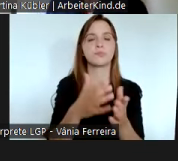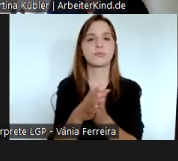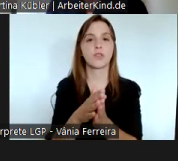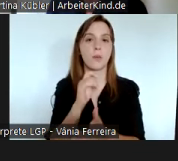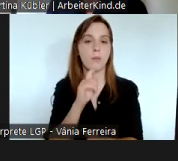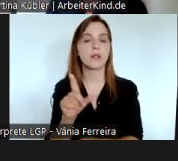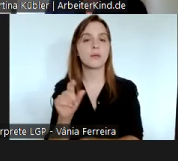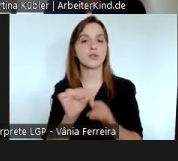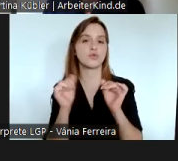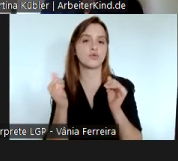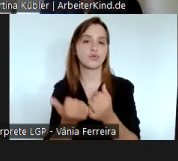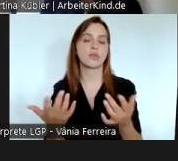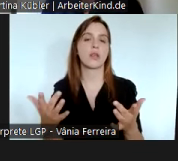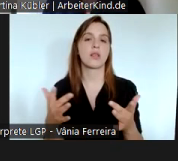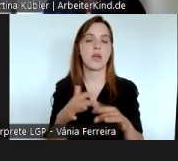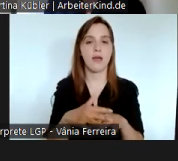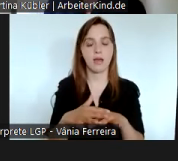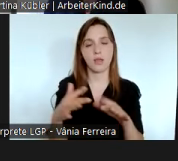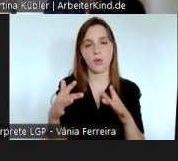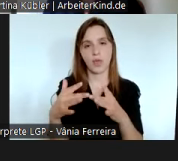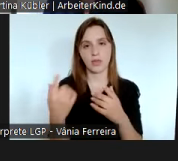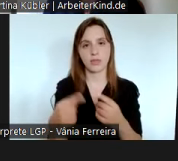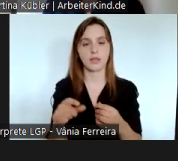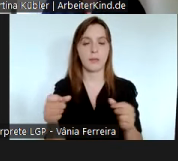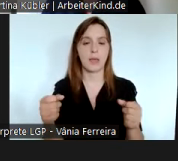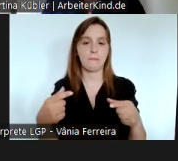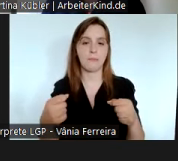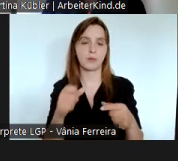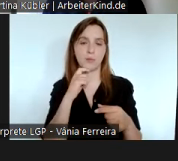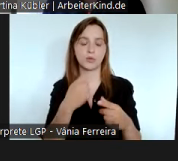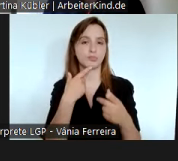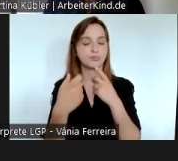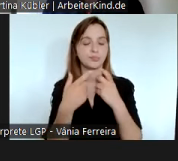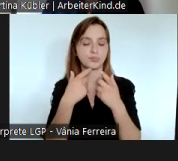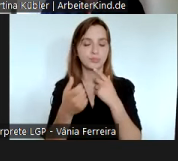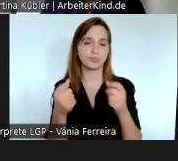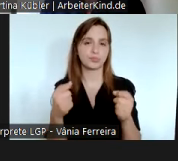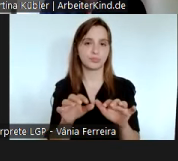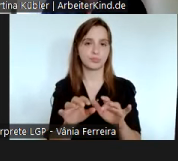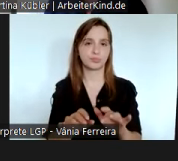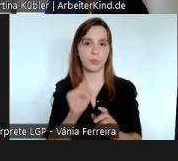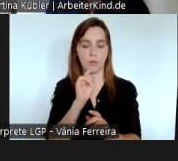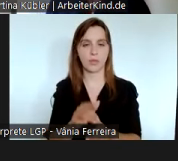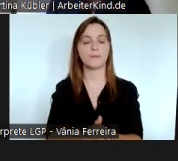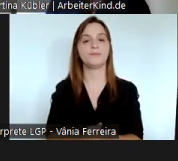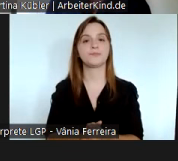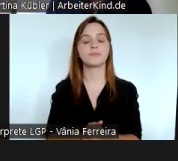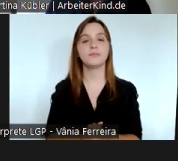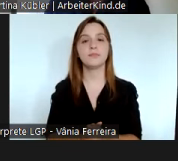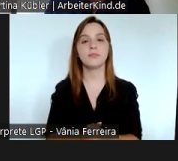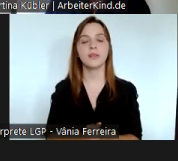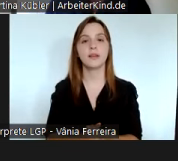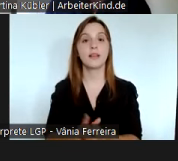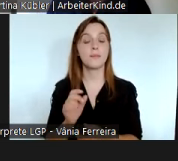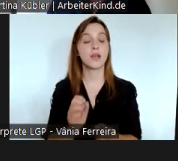and obviously an email address, which you can use to ask all the questions you might have. And then what's kind of new